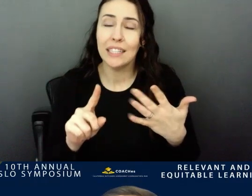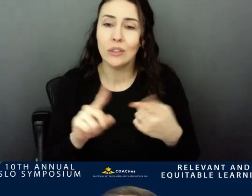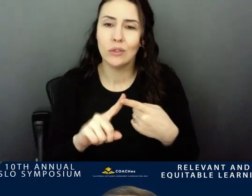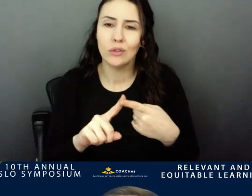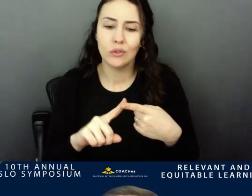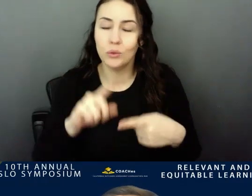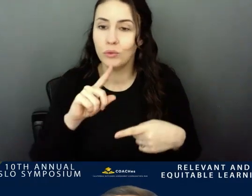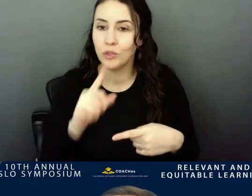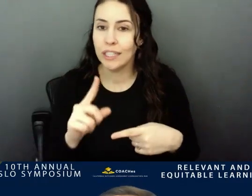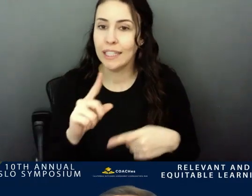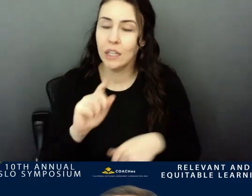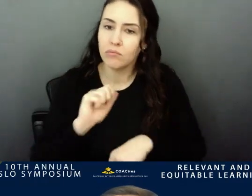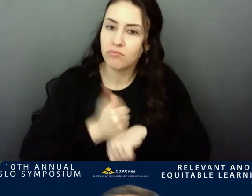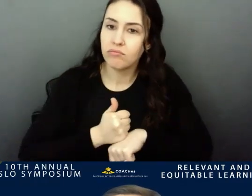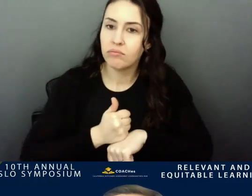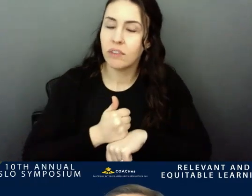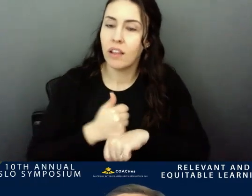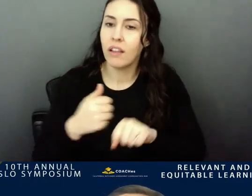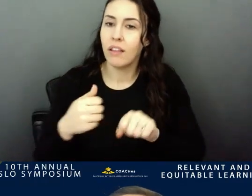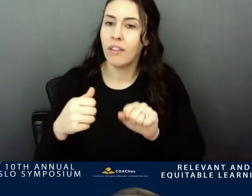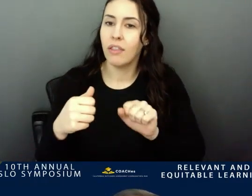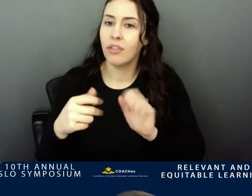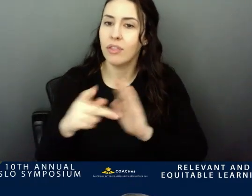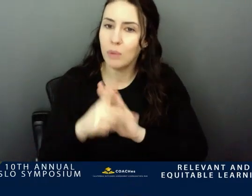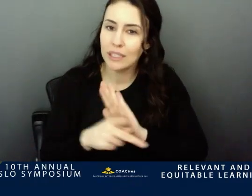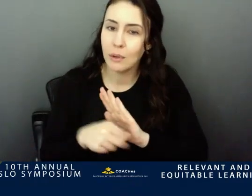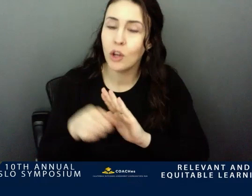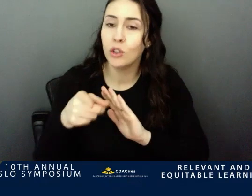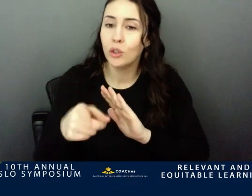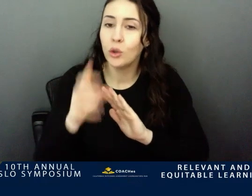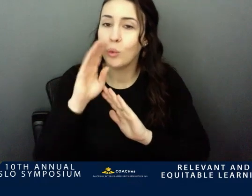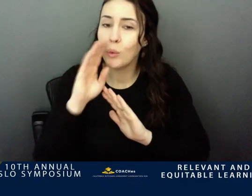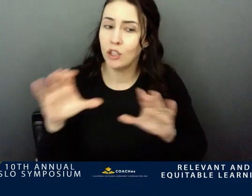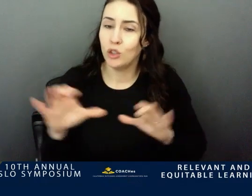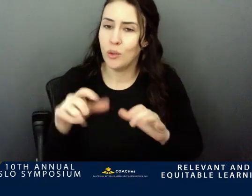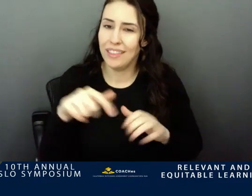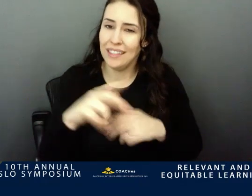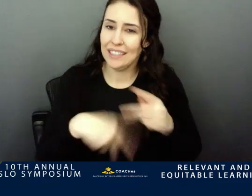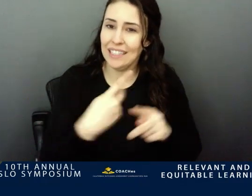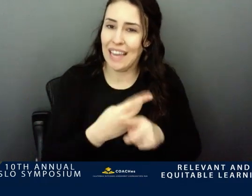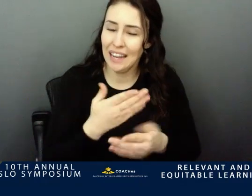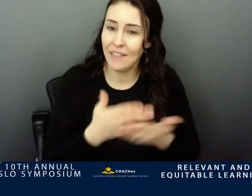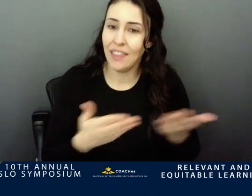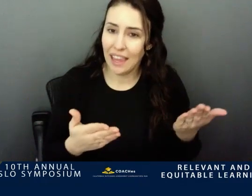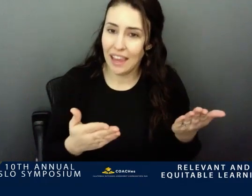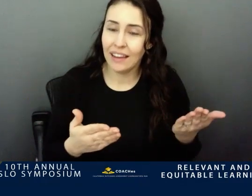it's setting the principle, you're going to do this type of thing, but it's not telling you prescriptively what is it that you have to do.